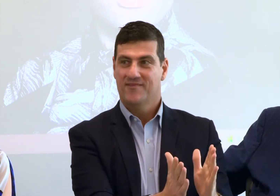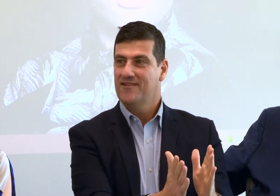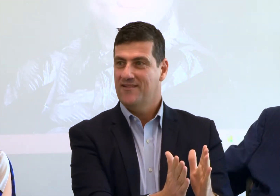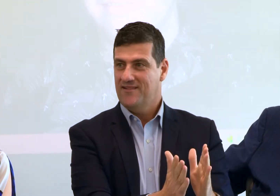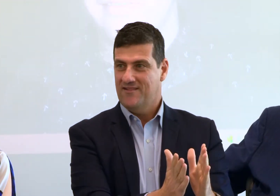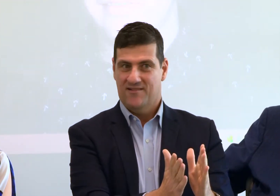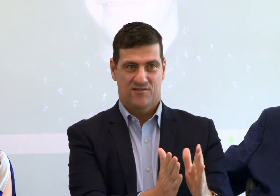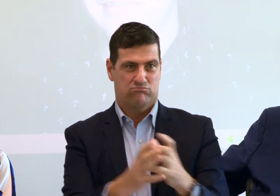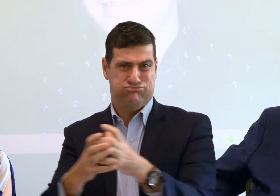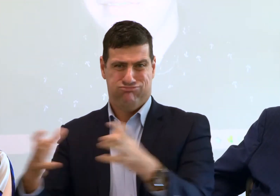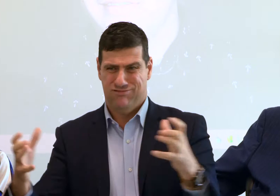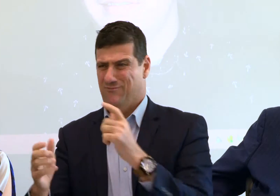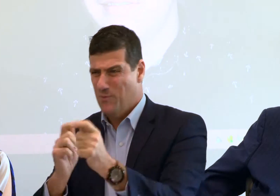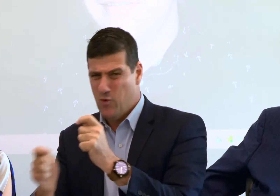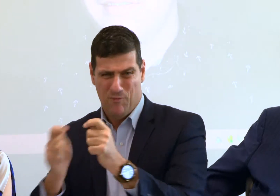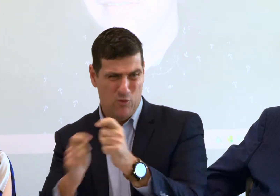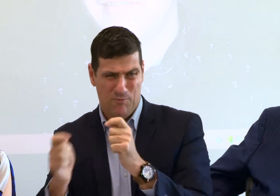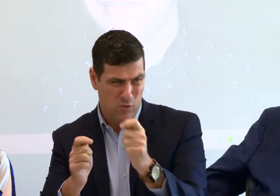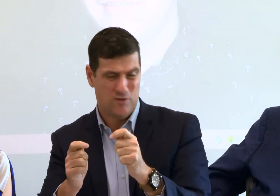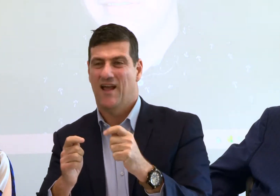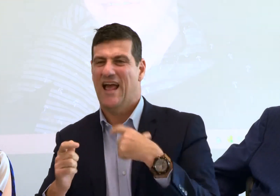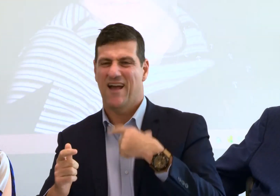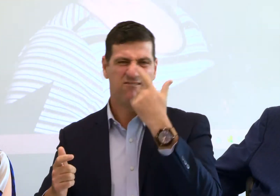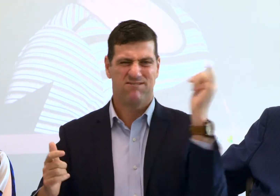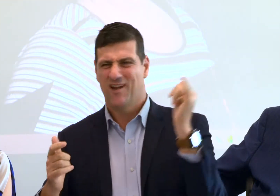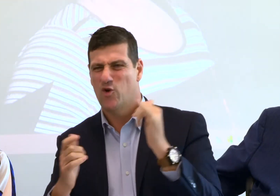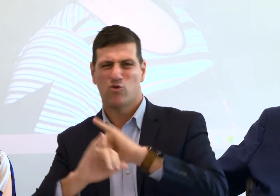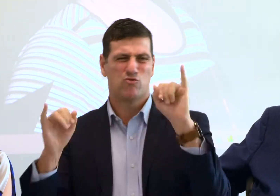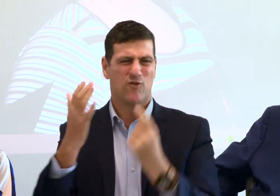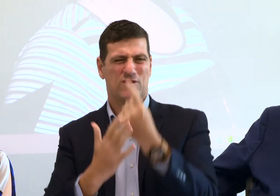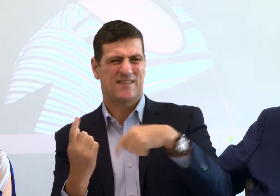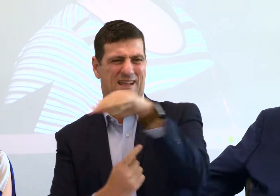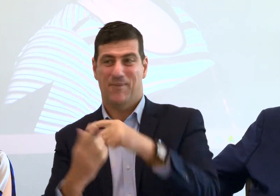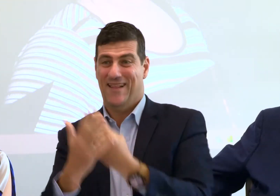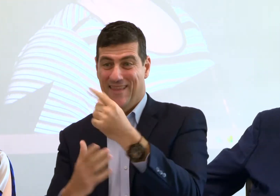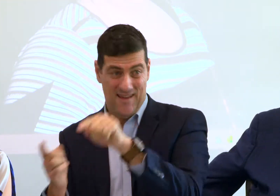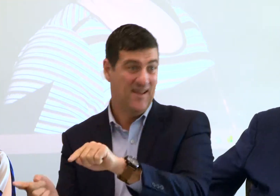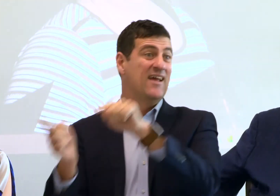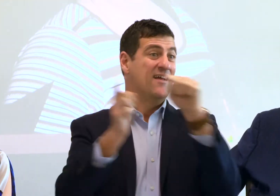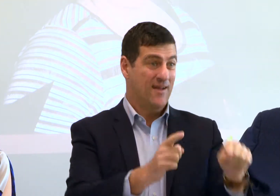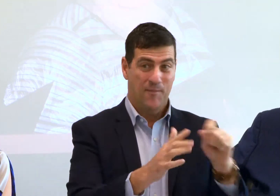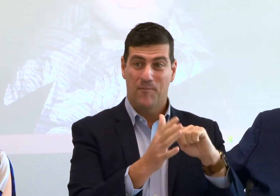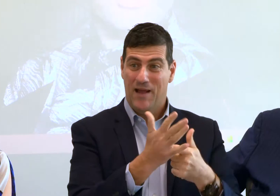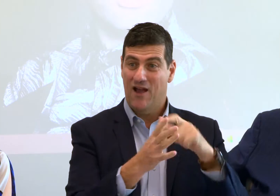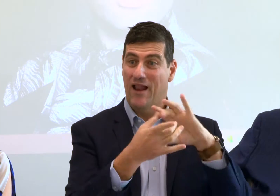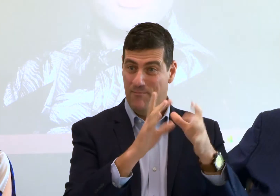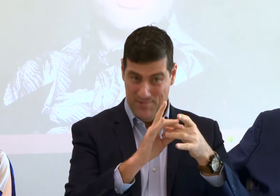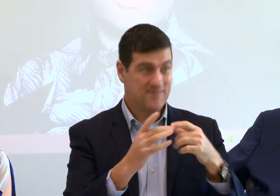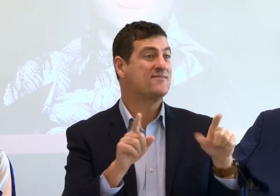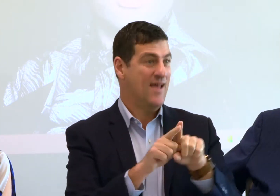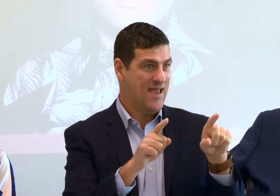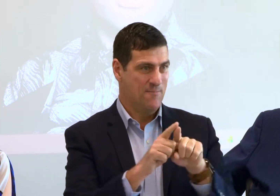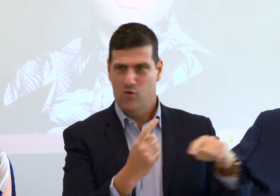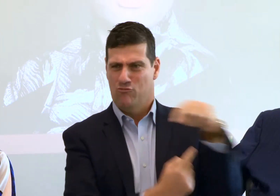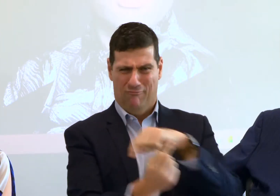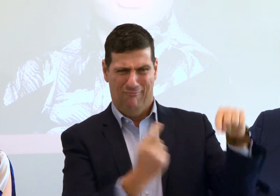media team were there, but the footage was a lot less. There was a lot of reporting in the Olympics about any controversy that was happening, When it